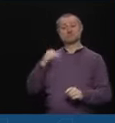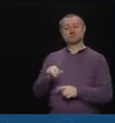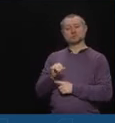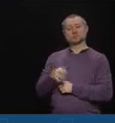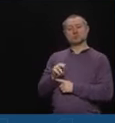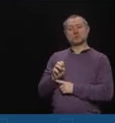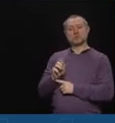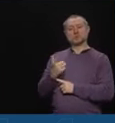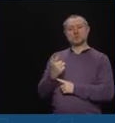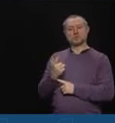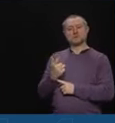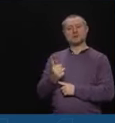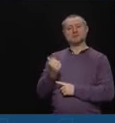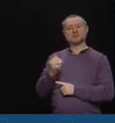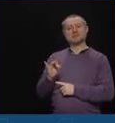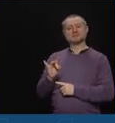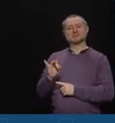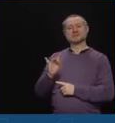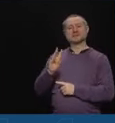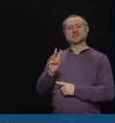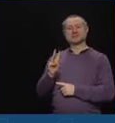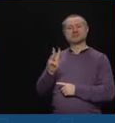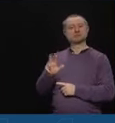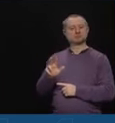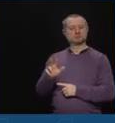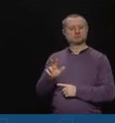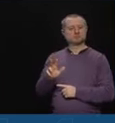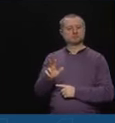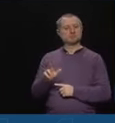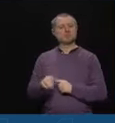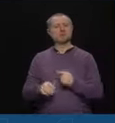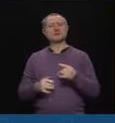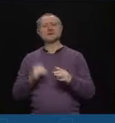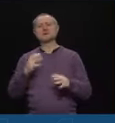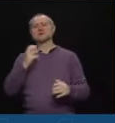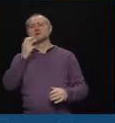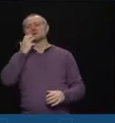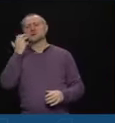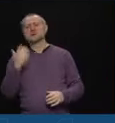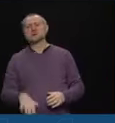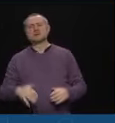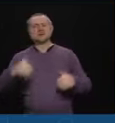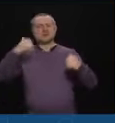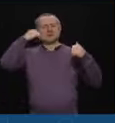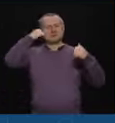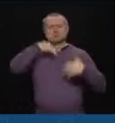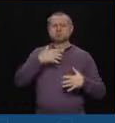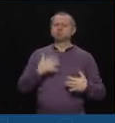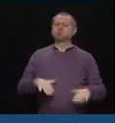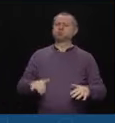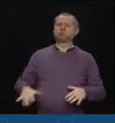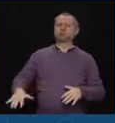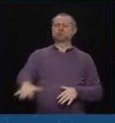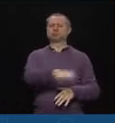1863, during the sweltering heat of a civil war, was lynched. This